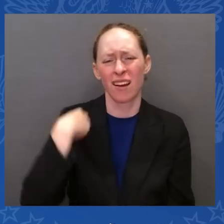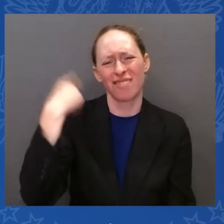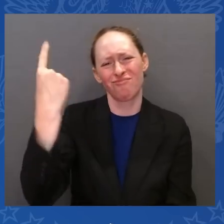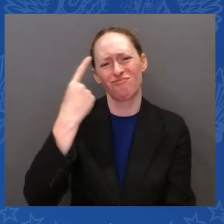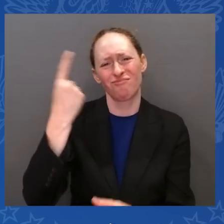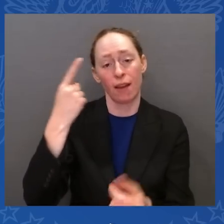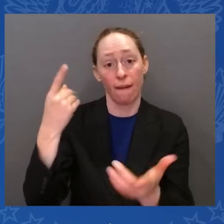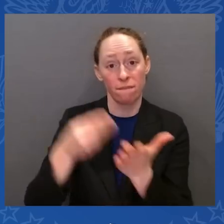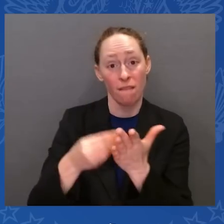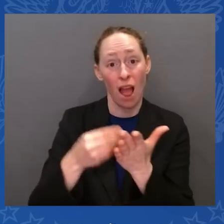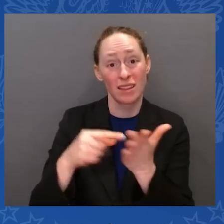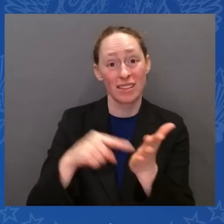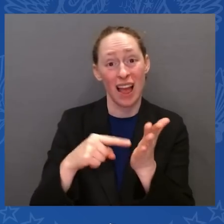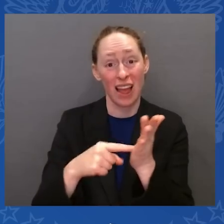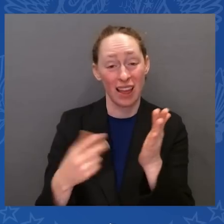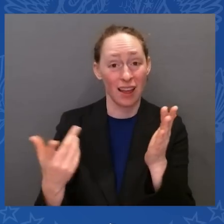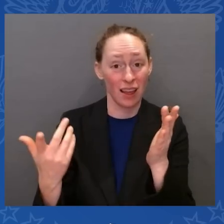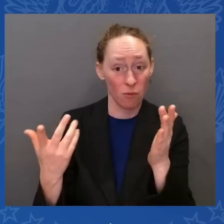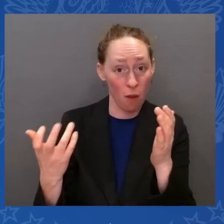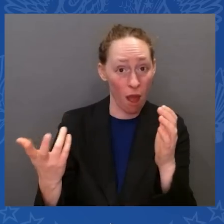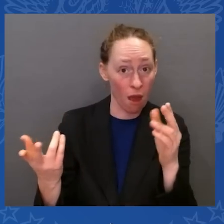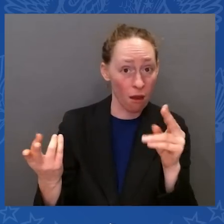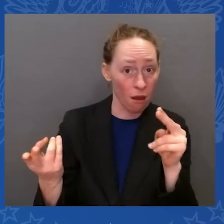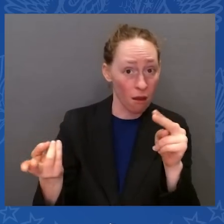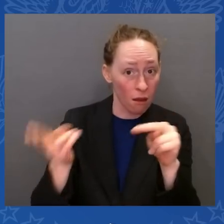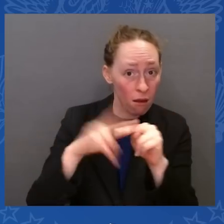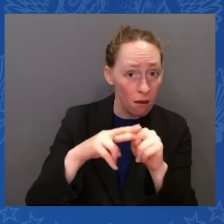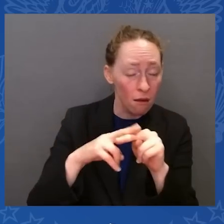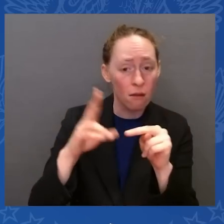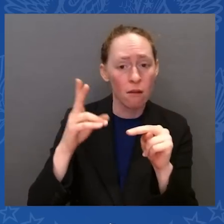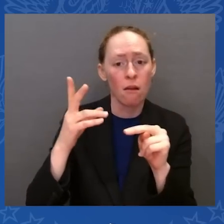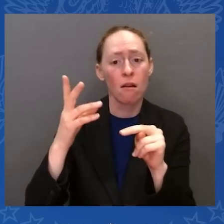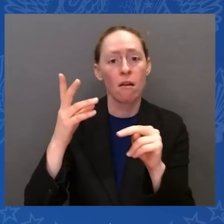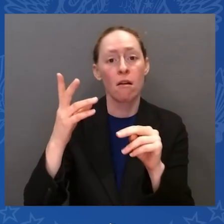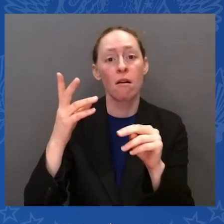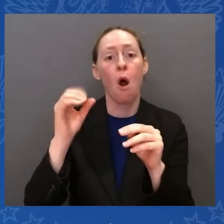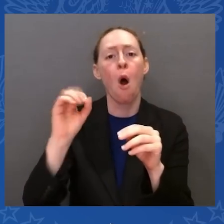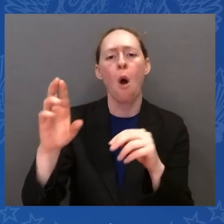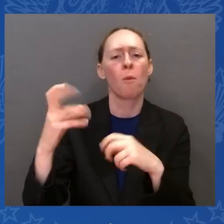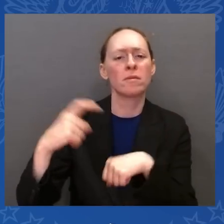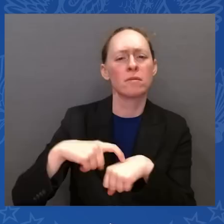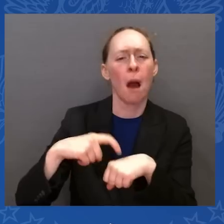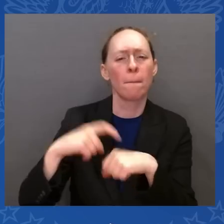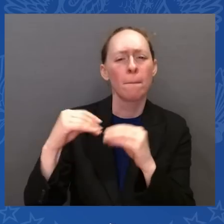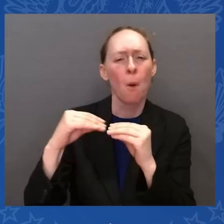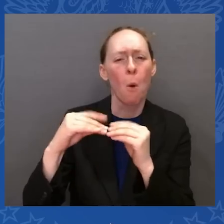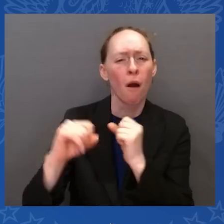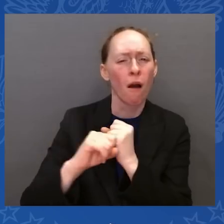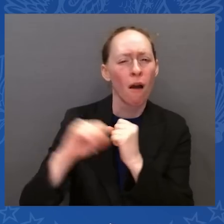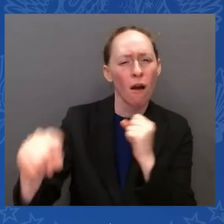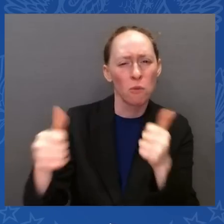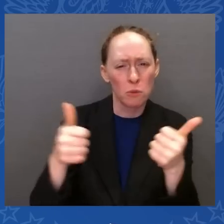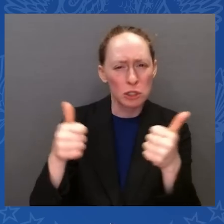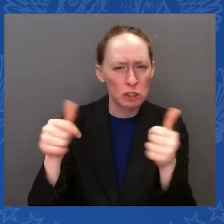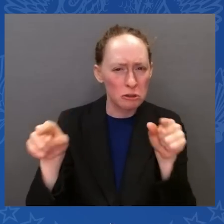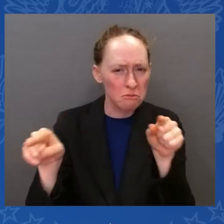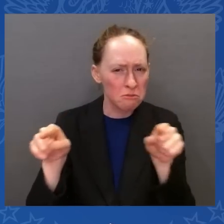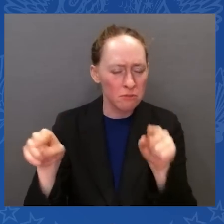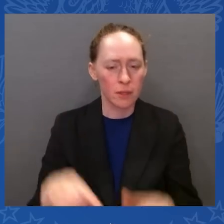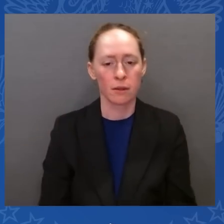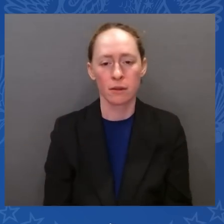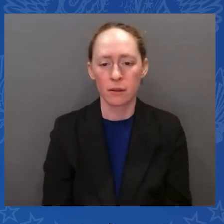seeking? How long would you like to extend it, either by dollar value, or do you want it suspended indefinitely? Well, no. I